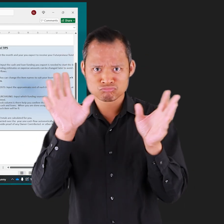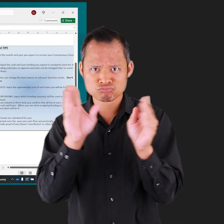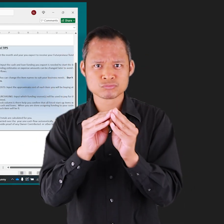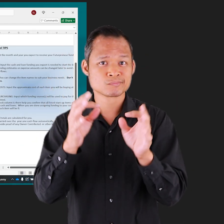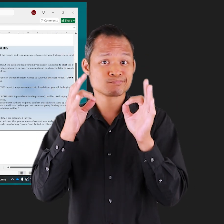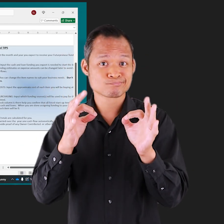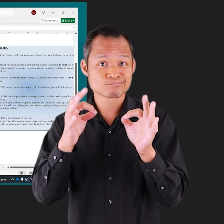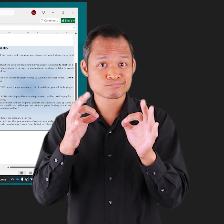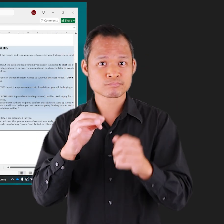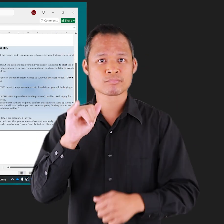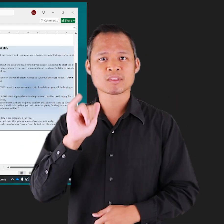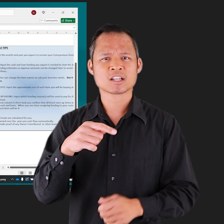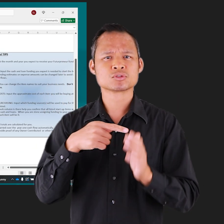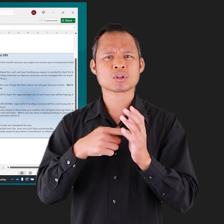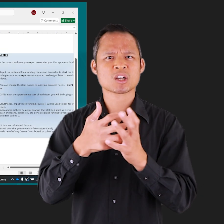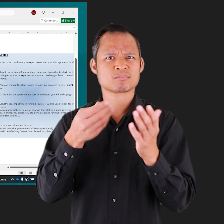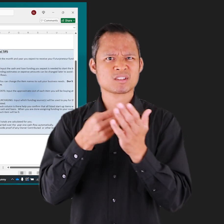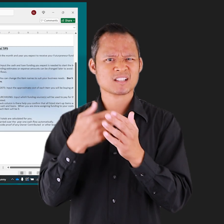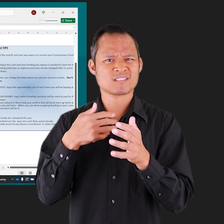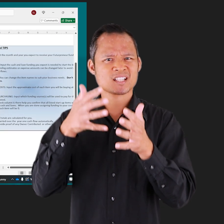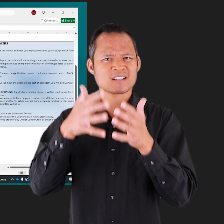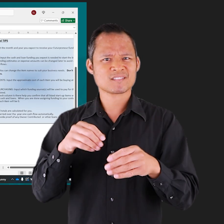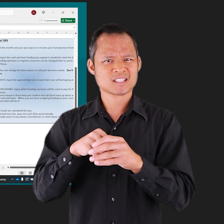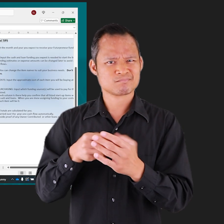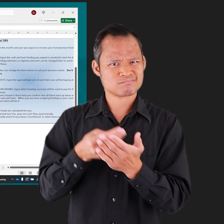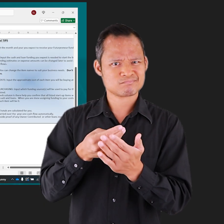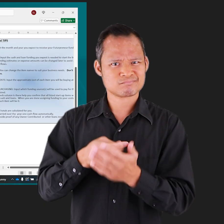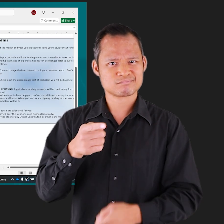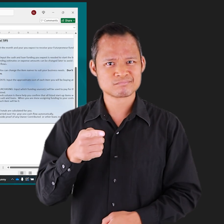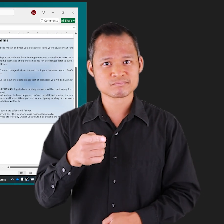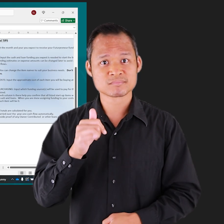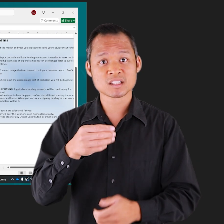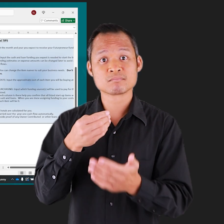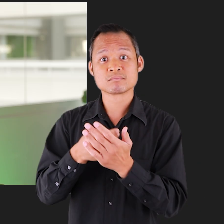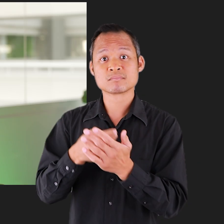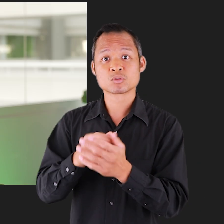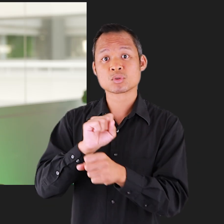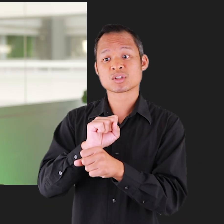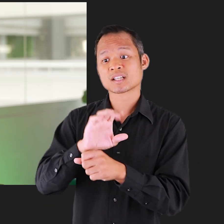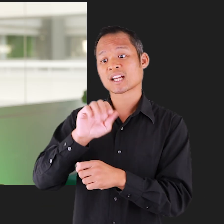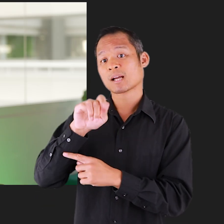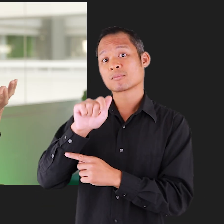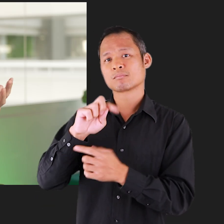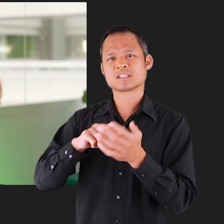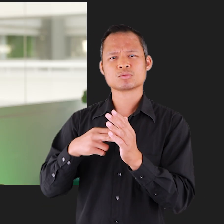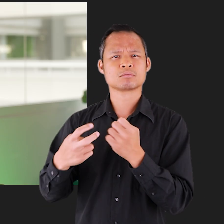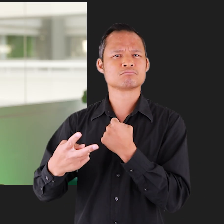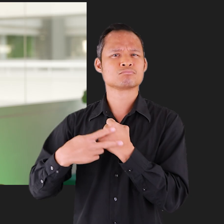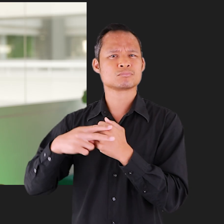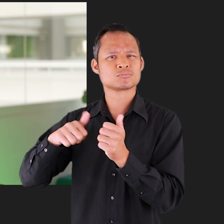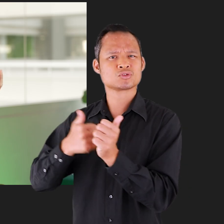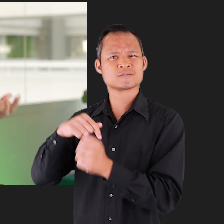check what you need to fill in again. It will also show how much money you have left in the working capital. Working capital is another word